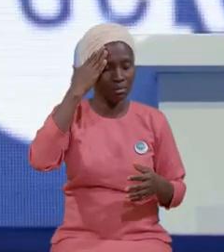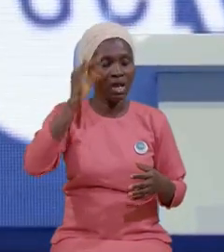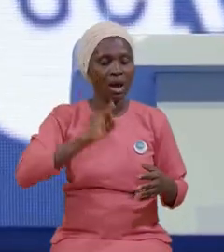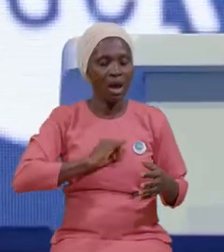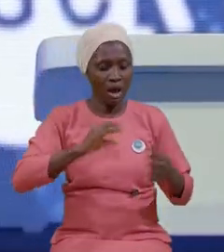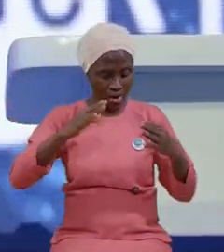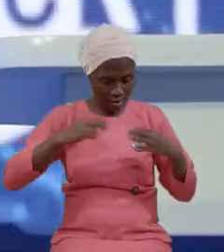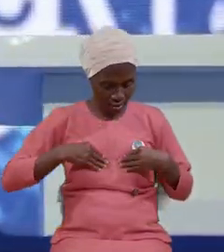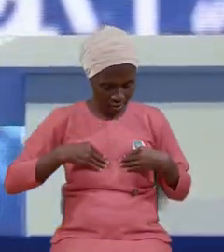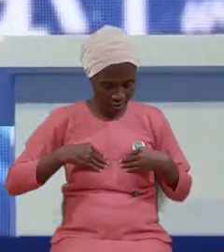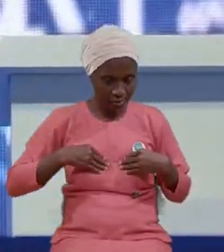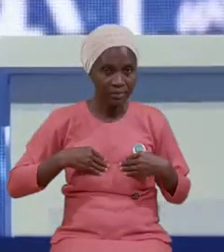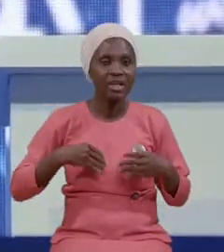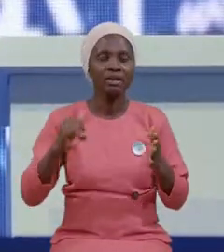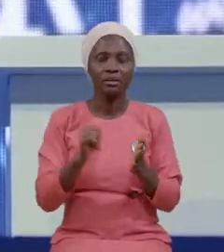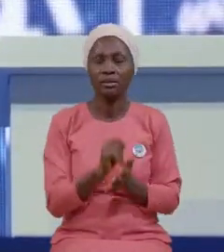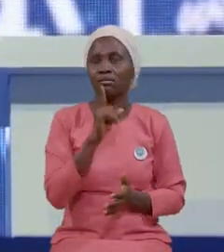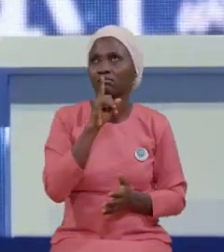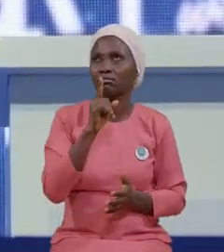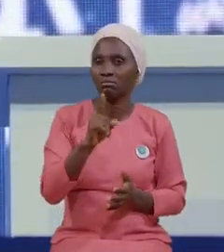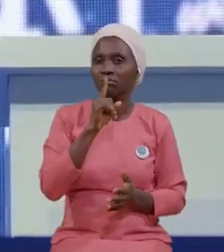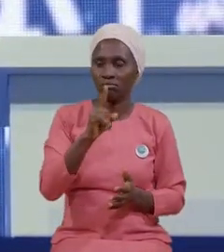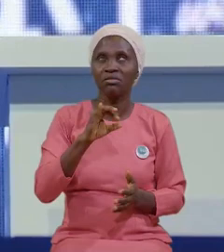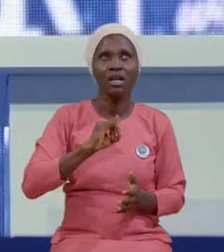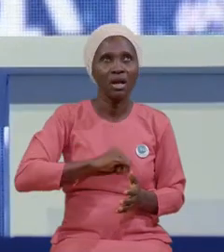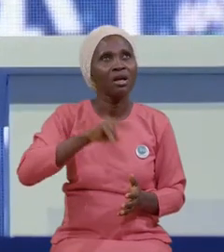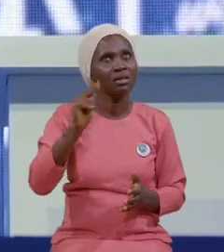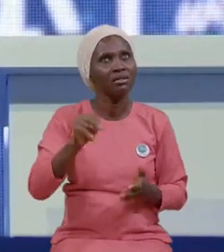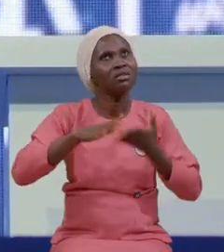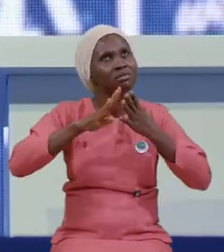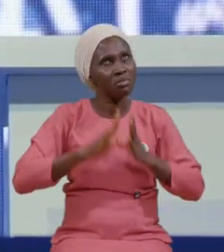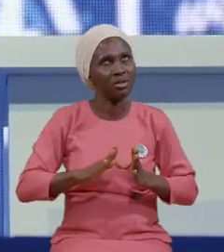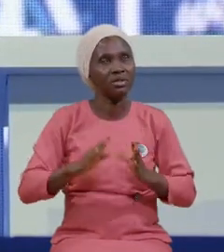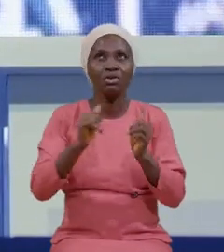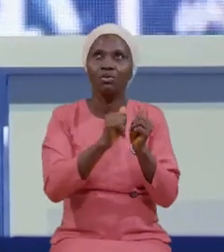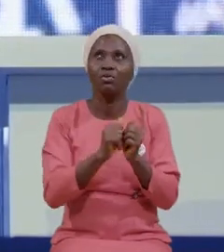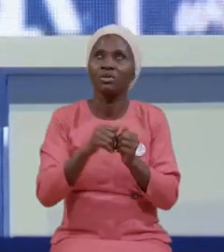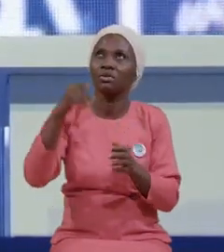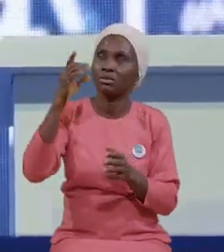I acknowledge, I affirm that actually I need peace. Peace with God.